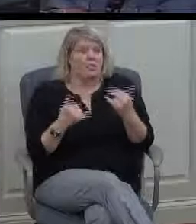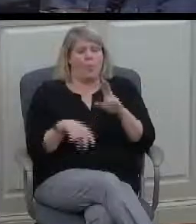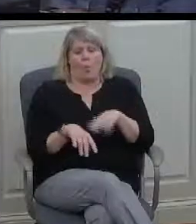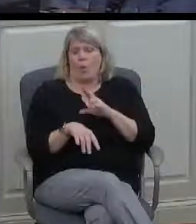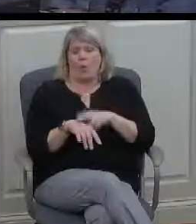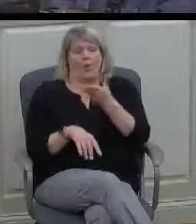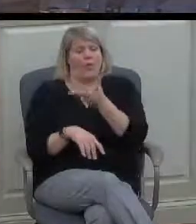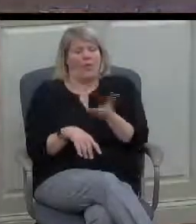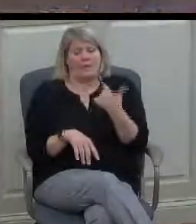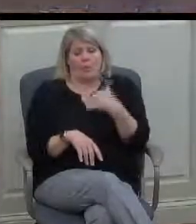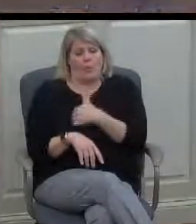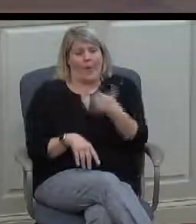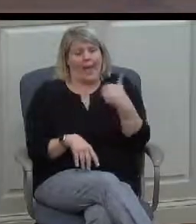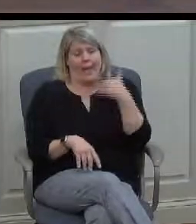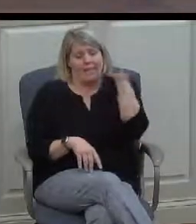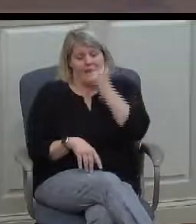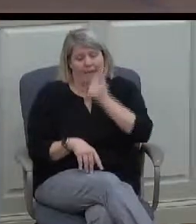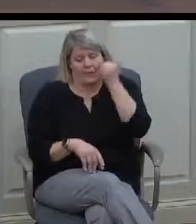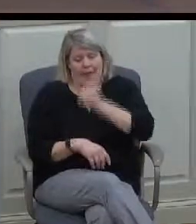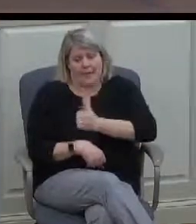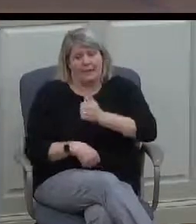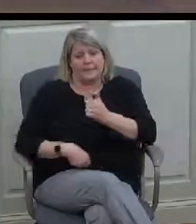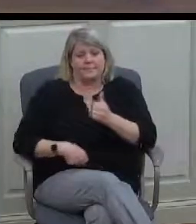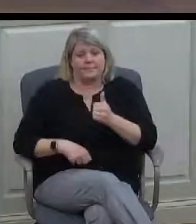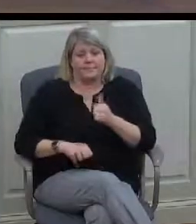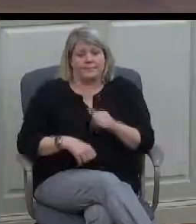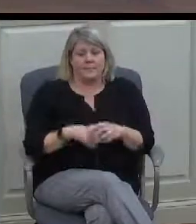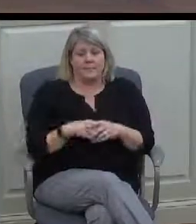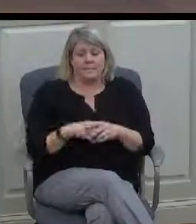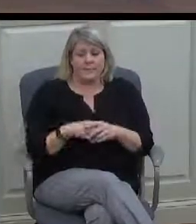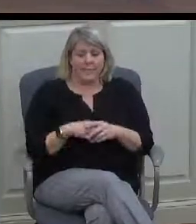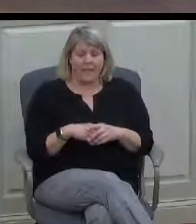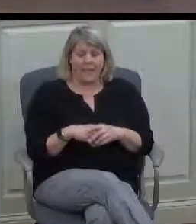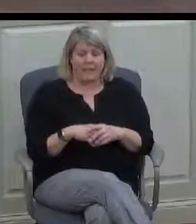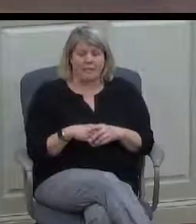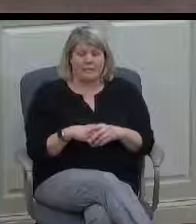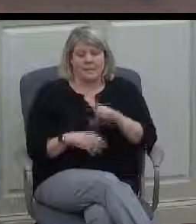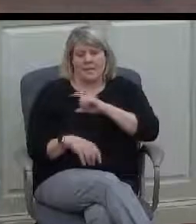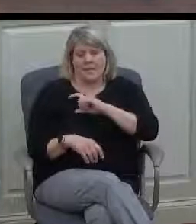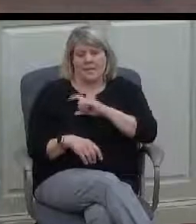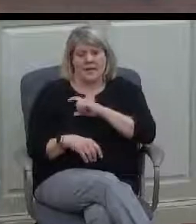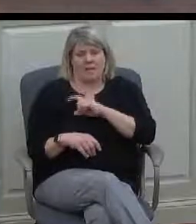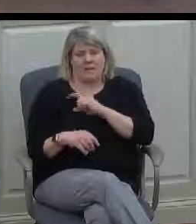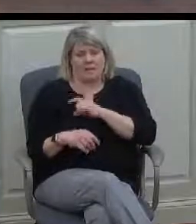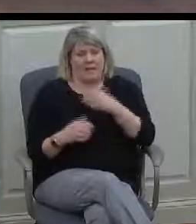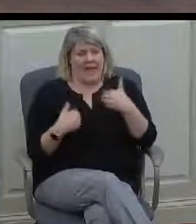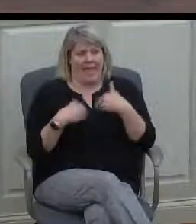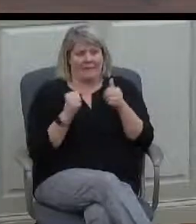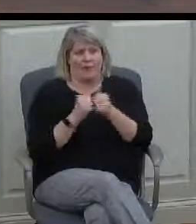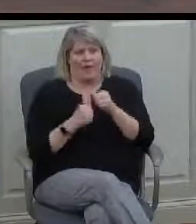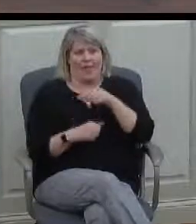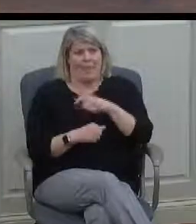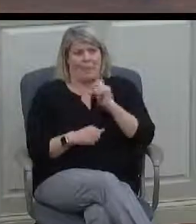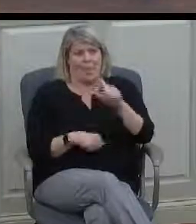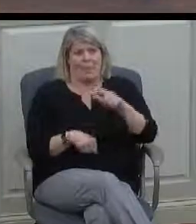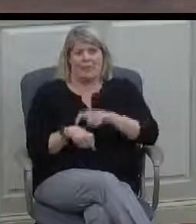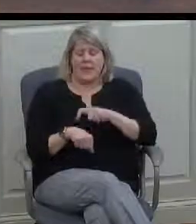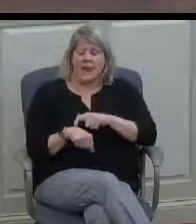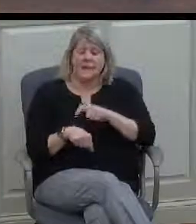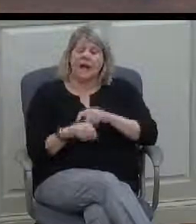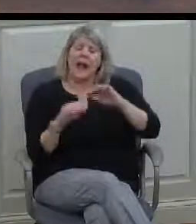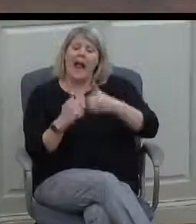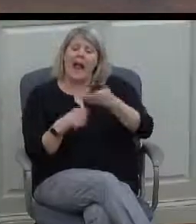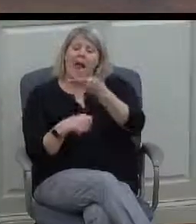things on every officer's belt or body armor and things like that. How have things changed